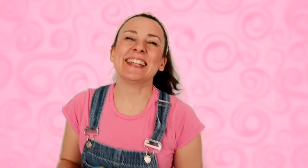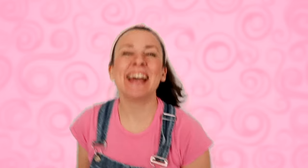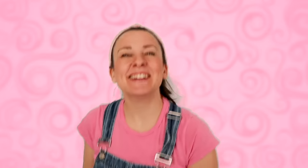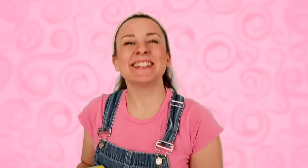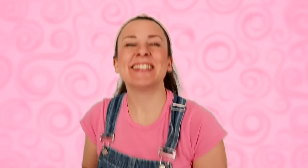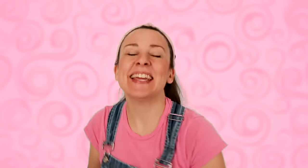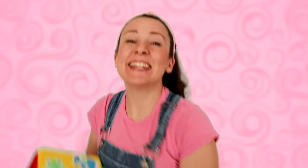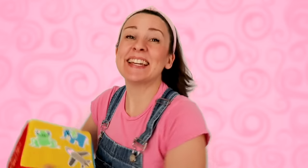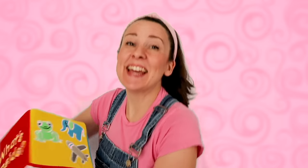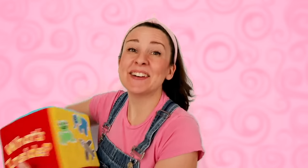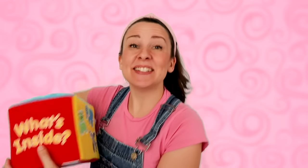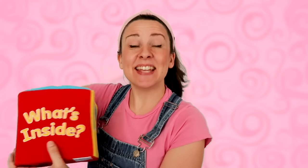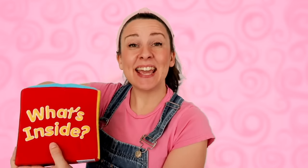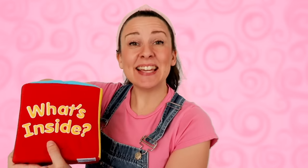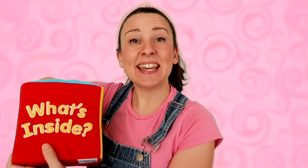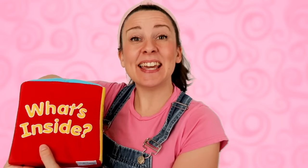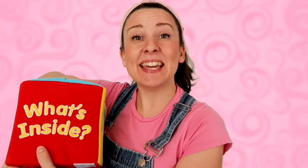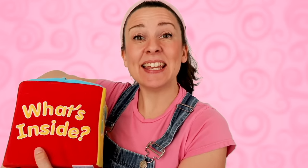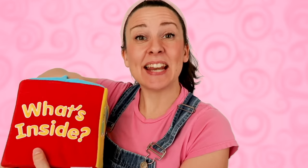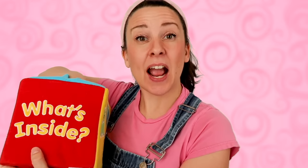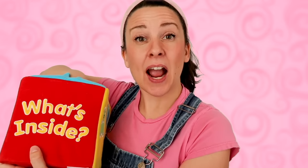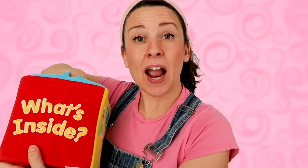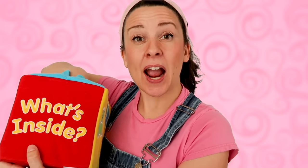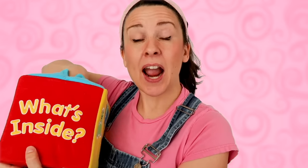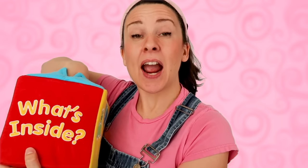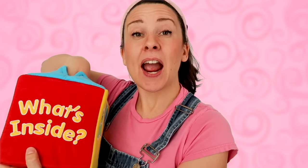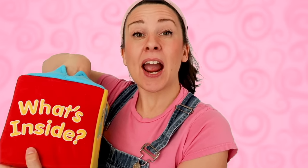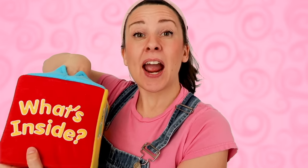Take it out, take it out, take it!